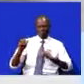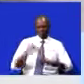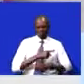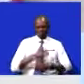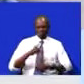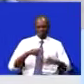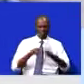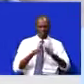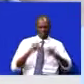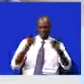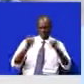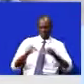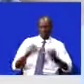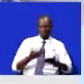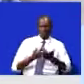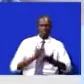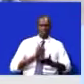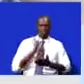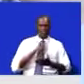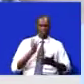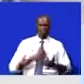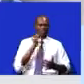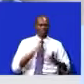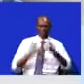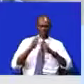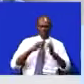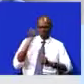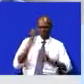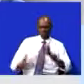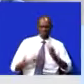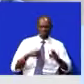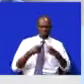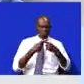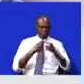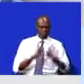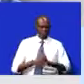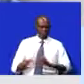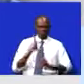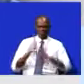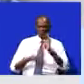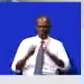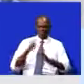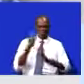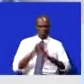puothewa mawan godo. Koro ma okibirowa mogik en program makoro waseloso ni